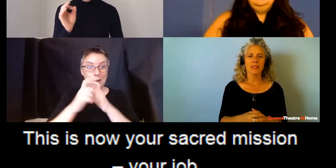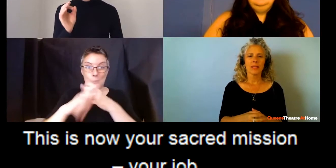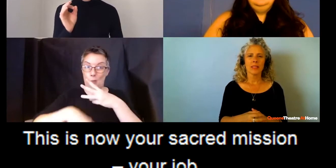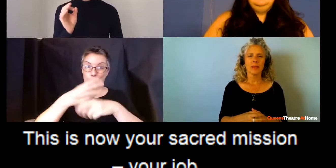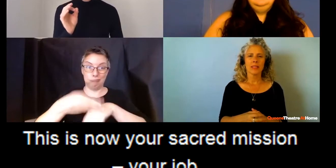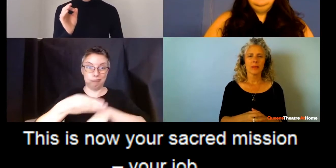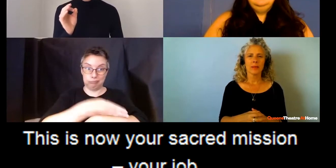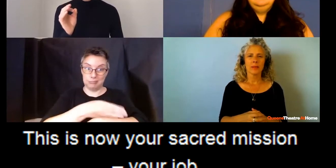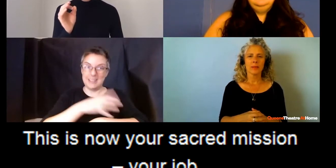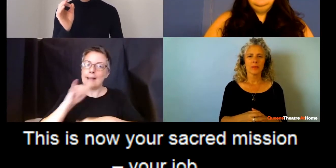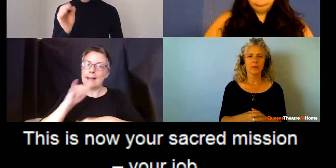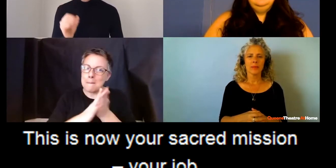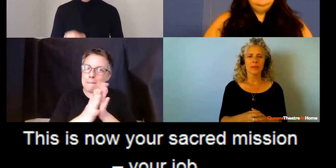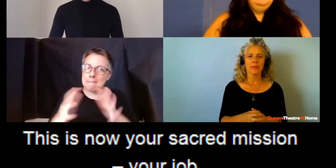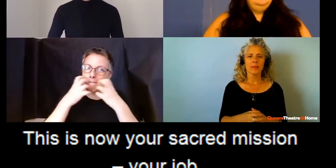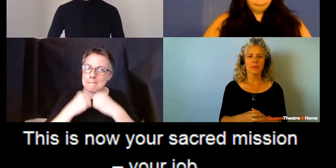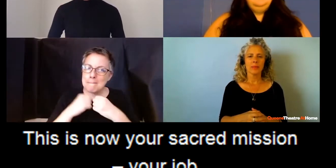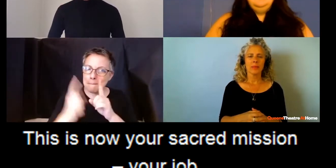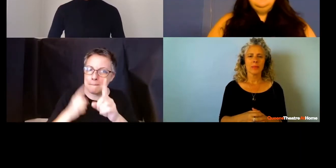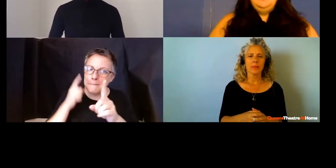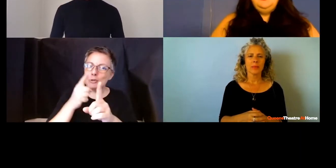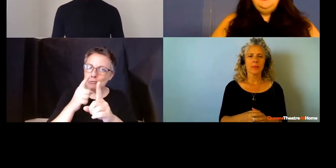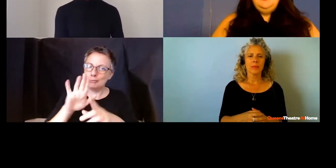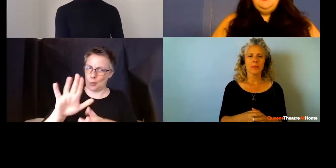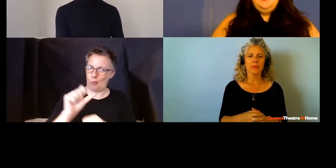your sacred mission. Your job.